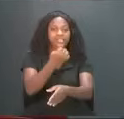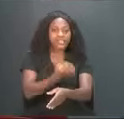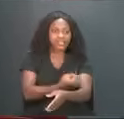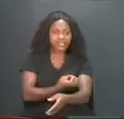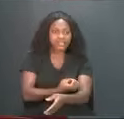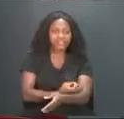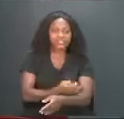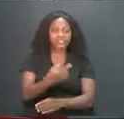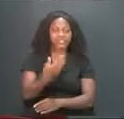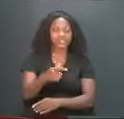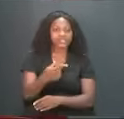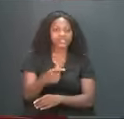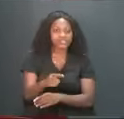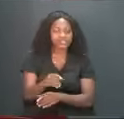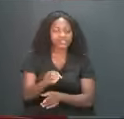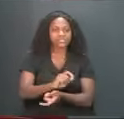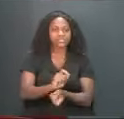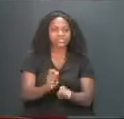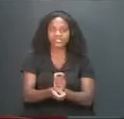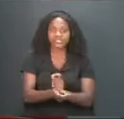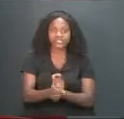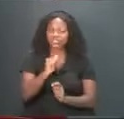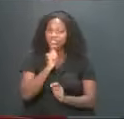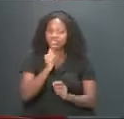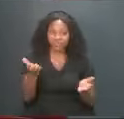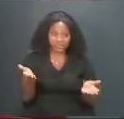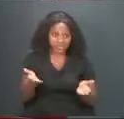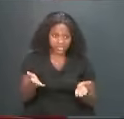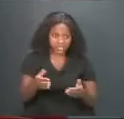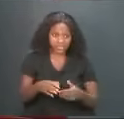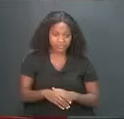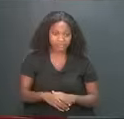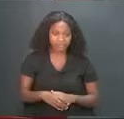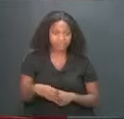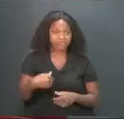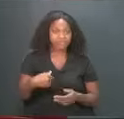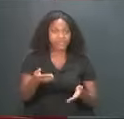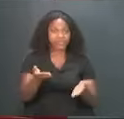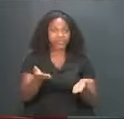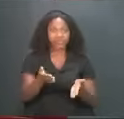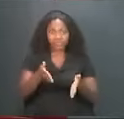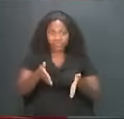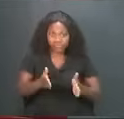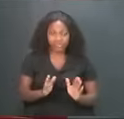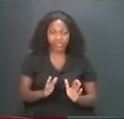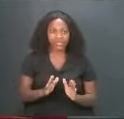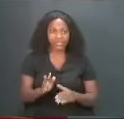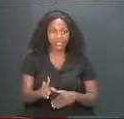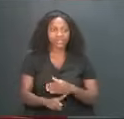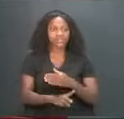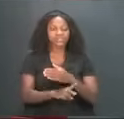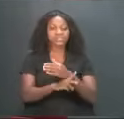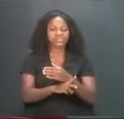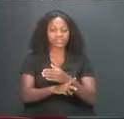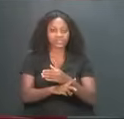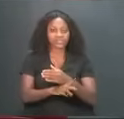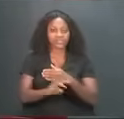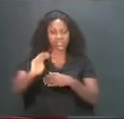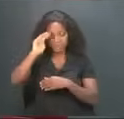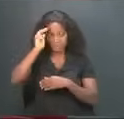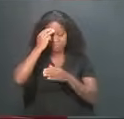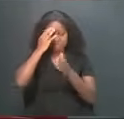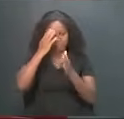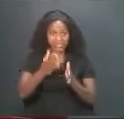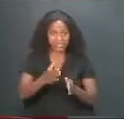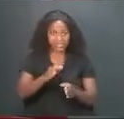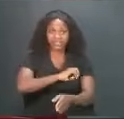is unavoidably absent, and so I crave your indulgence for his deputy, the Deputy Minister